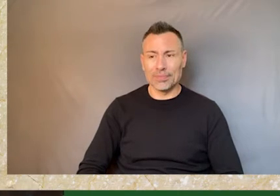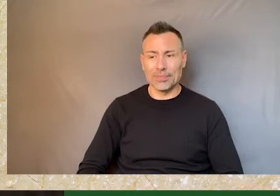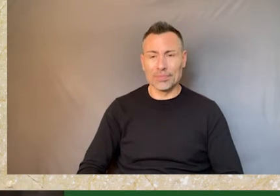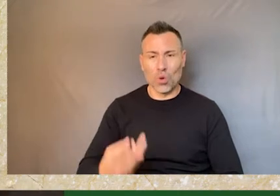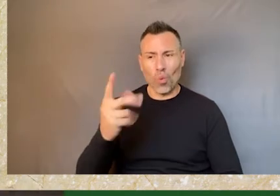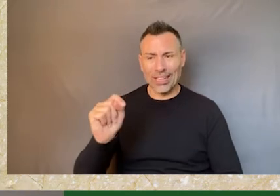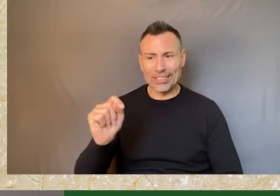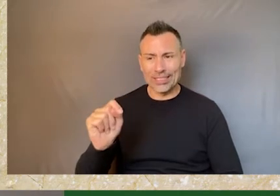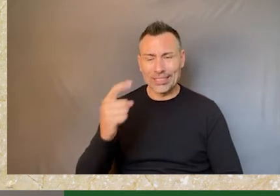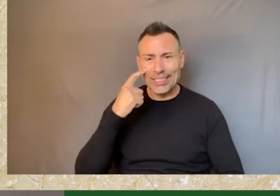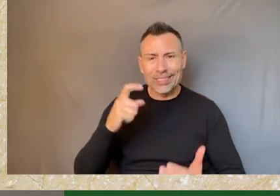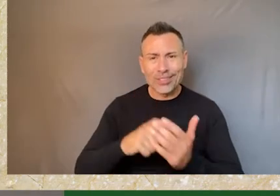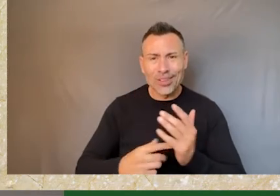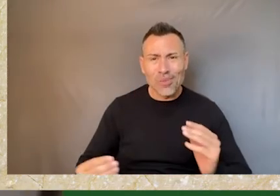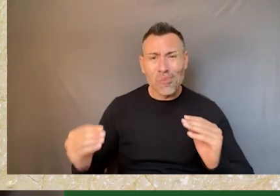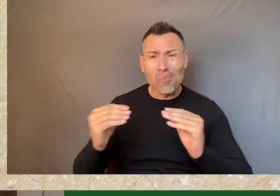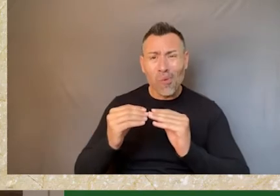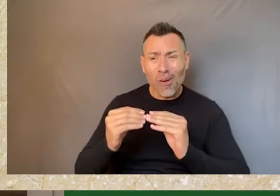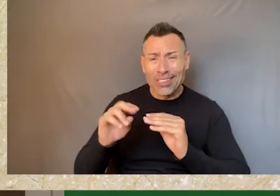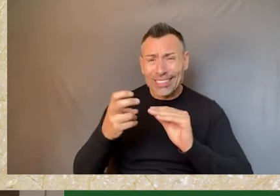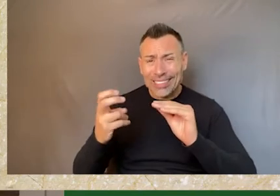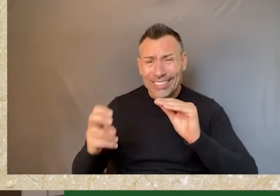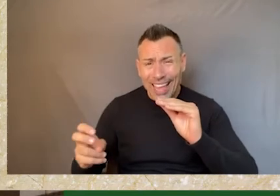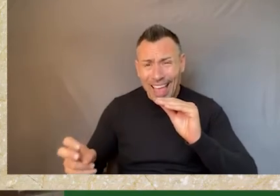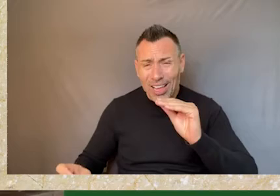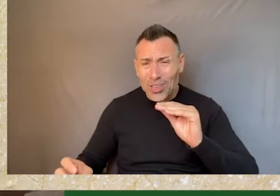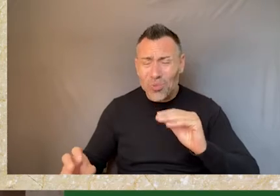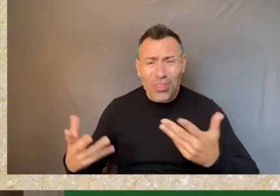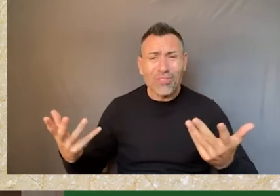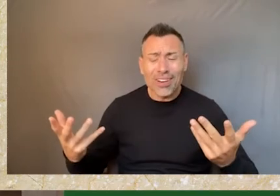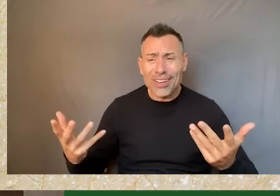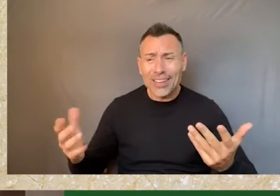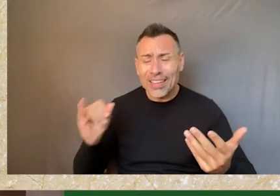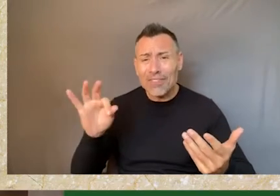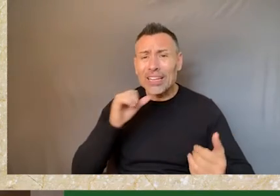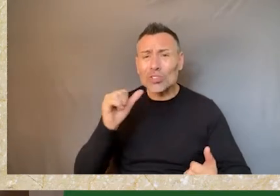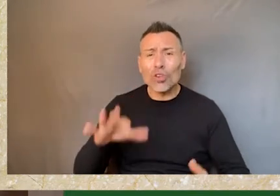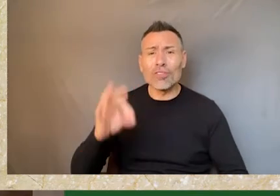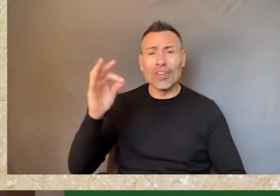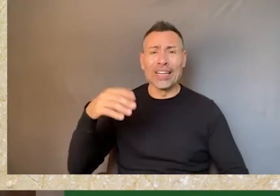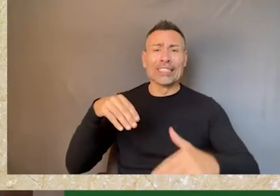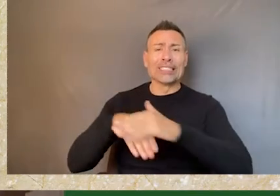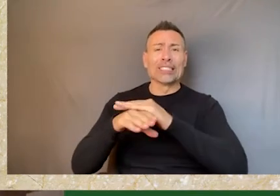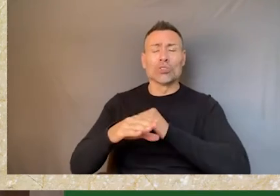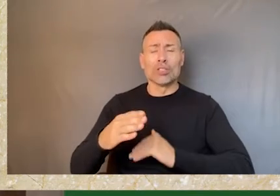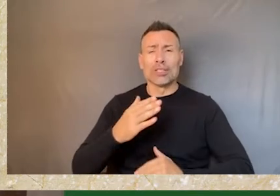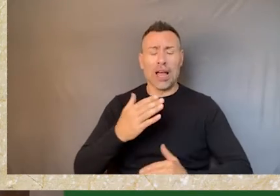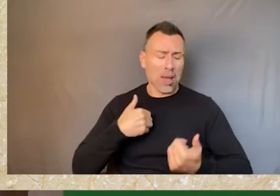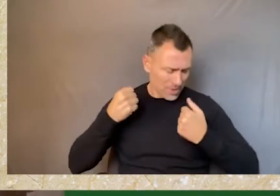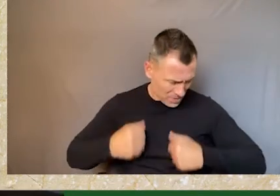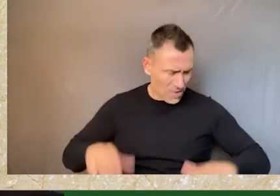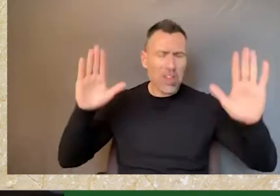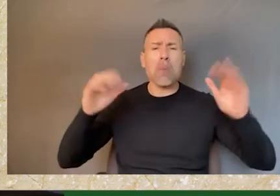What? There's f***ing more steps. If I don't find this entrance, I'm giving up on life and